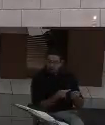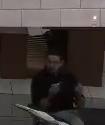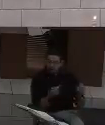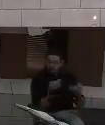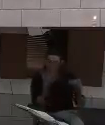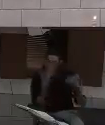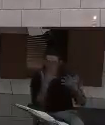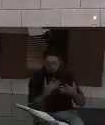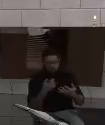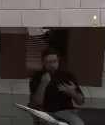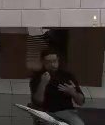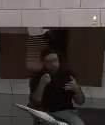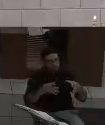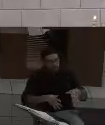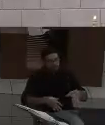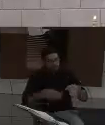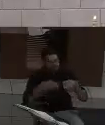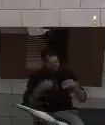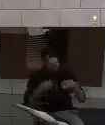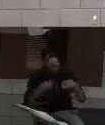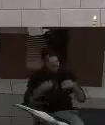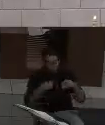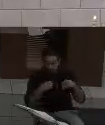Sins and griefs to